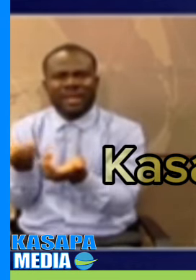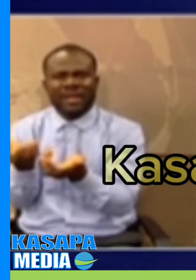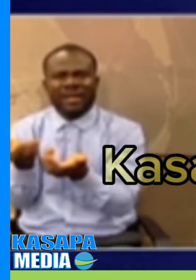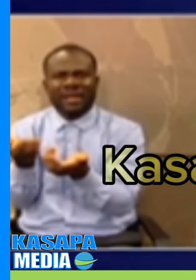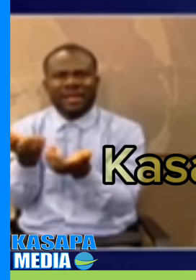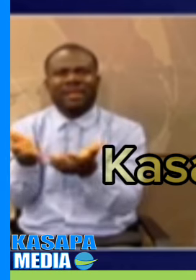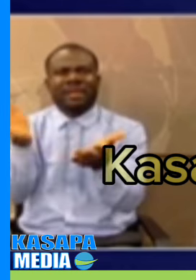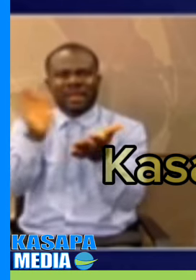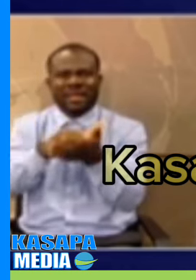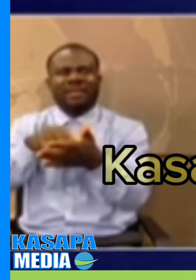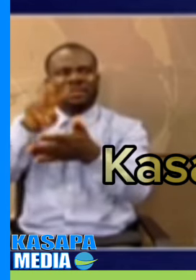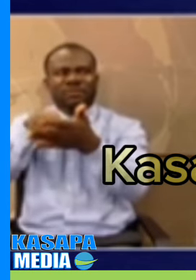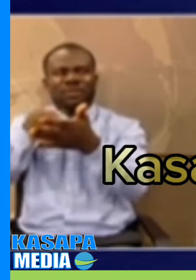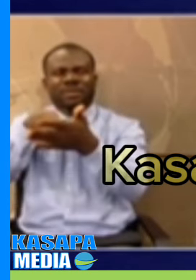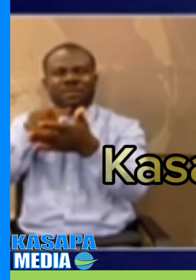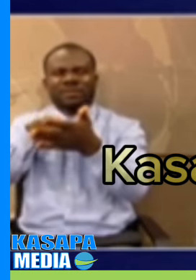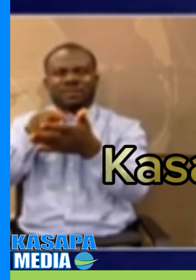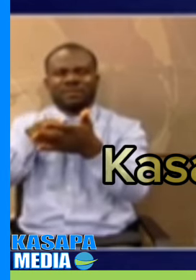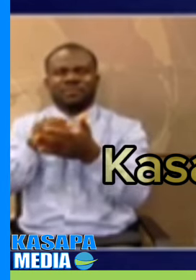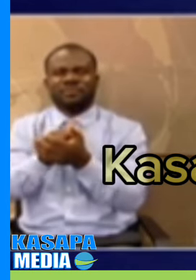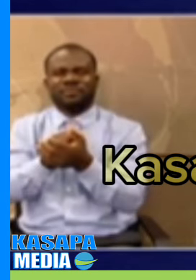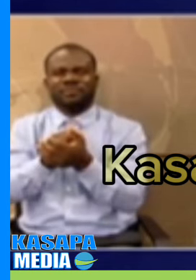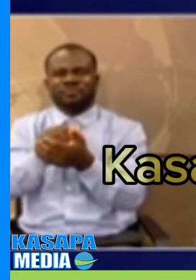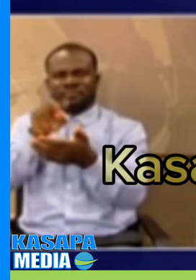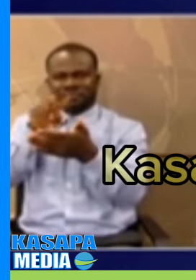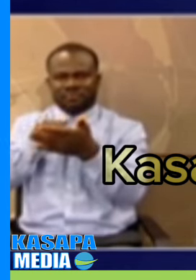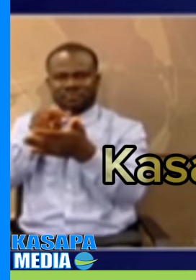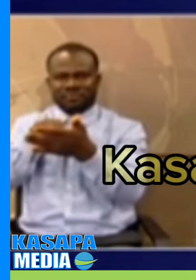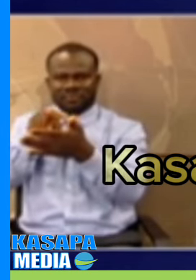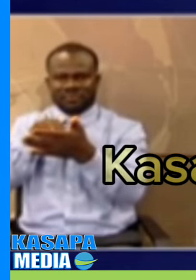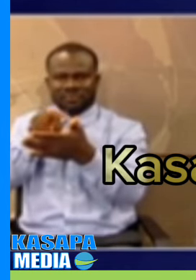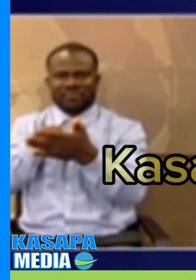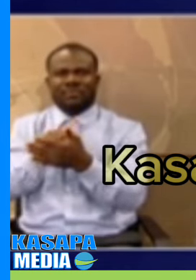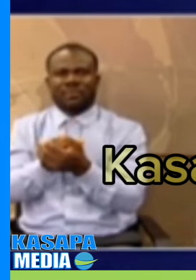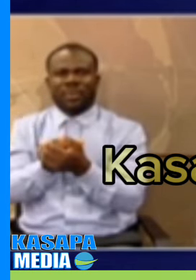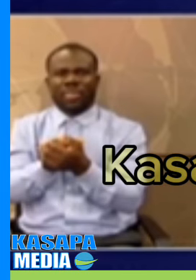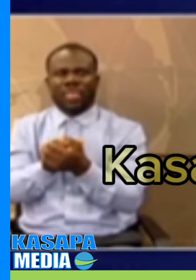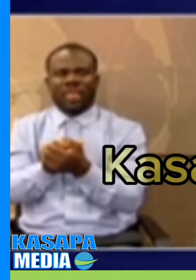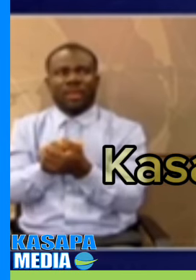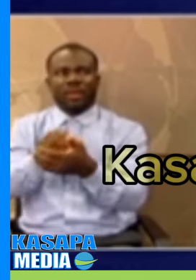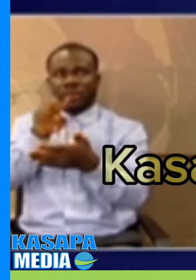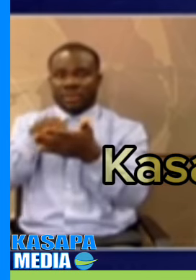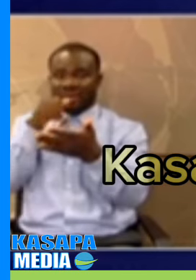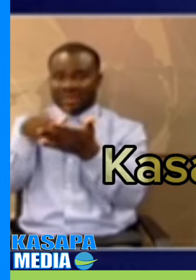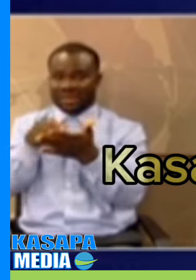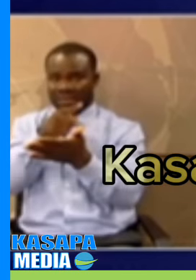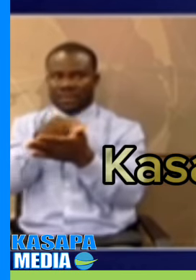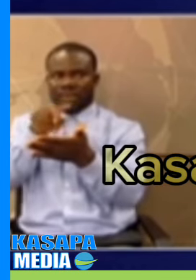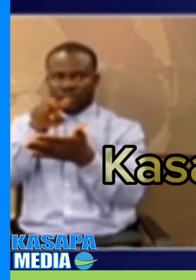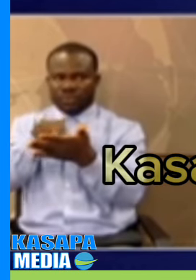elaborated, and then I am saying, see, elaborated that economic hardship is a global issue,